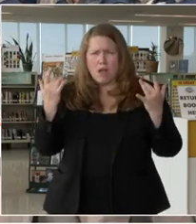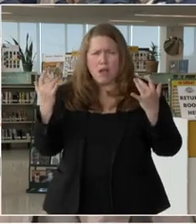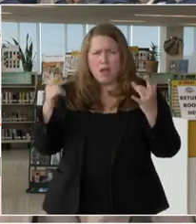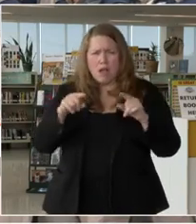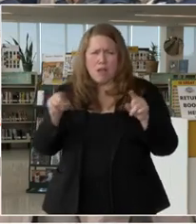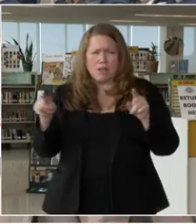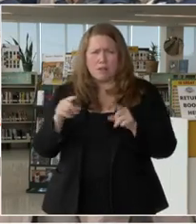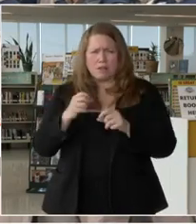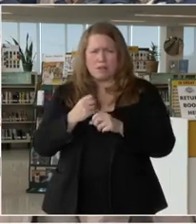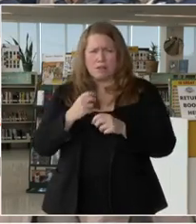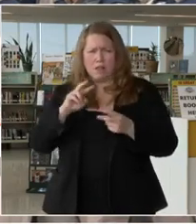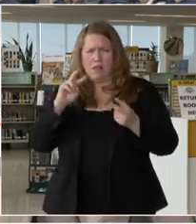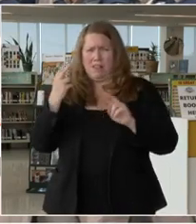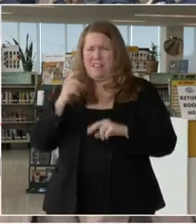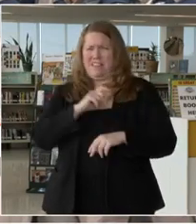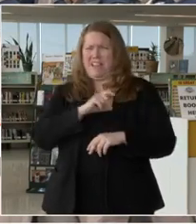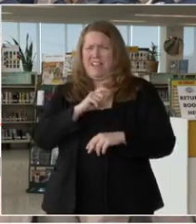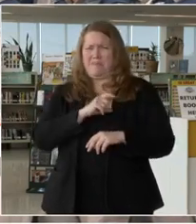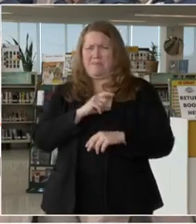in.